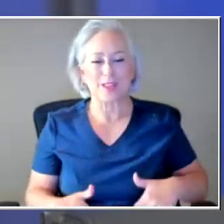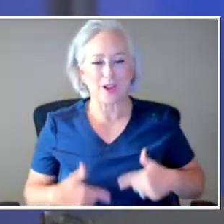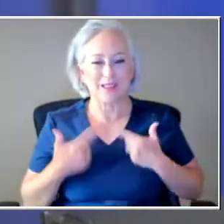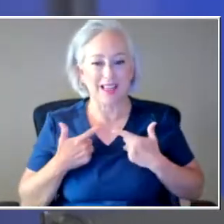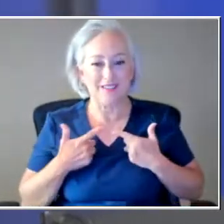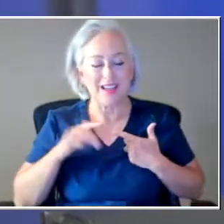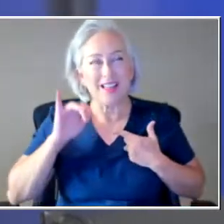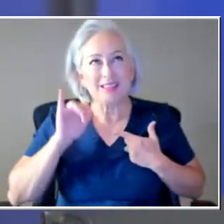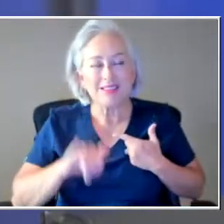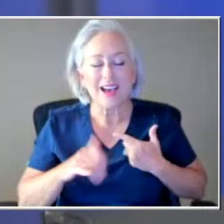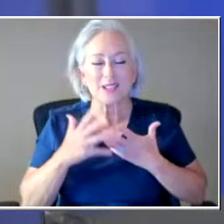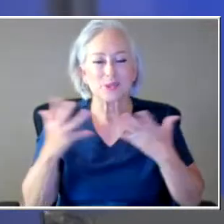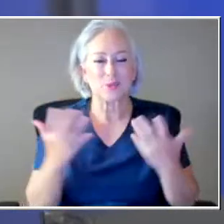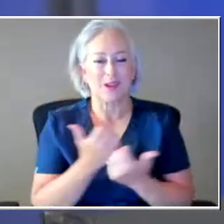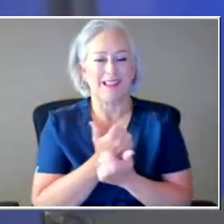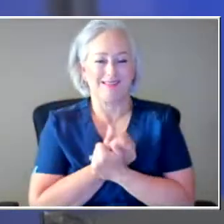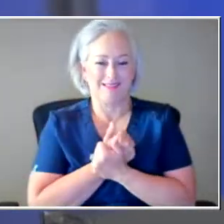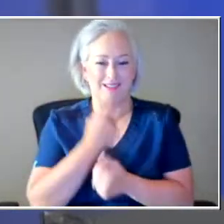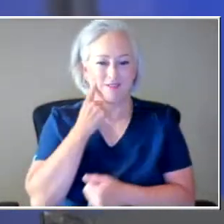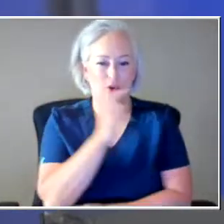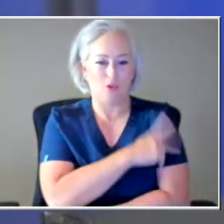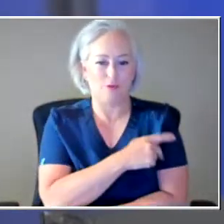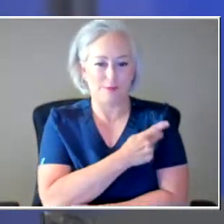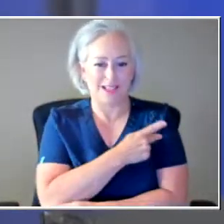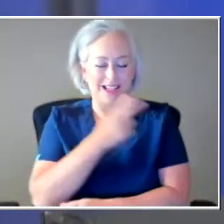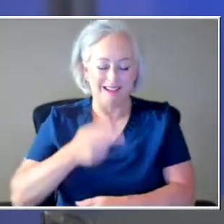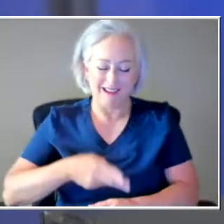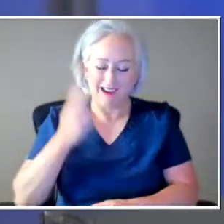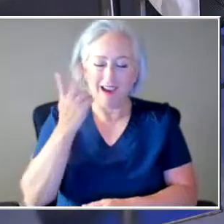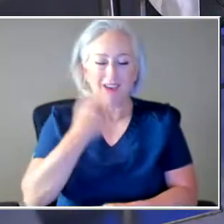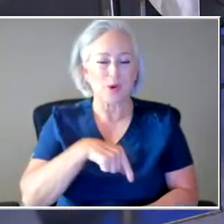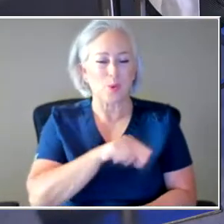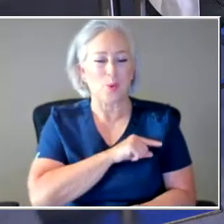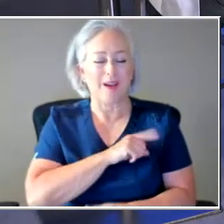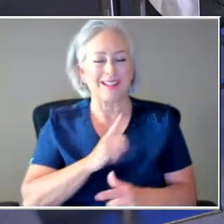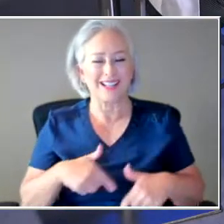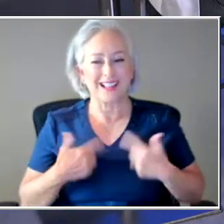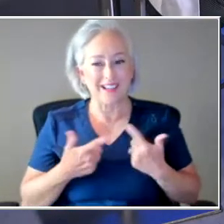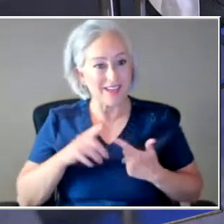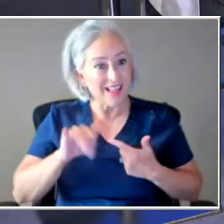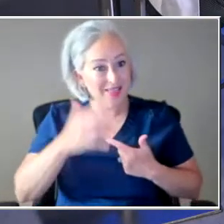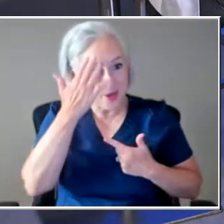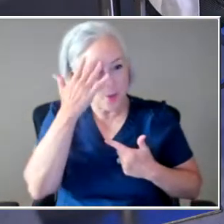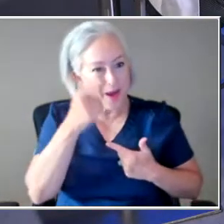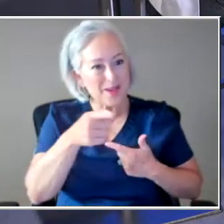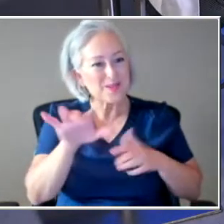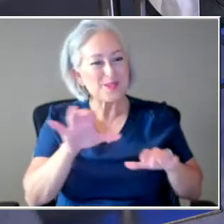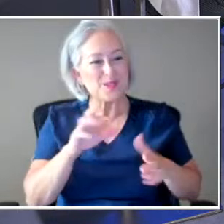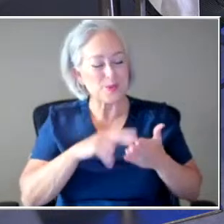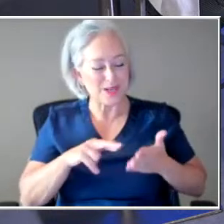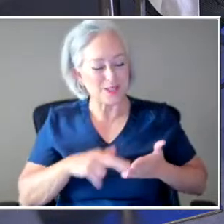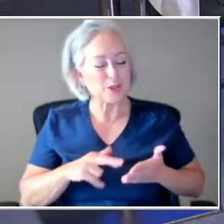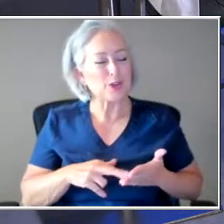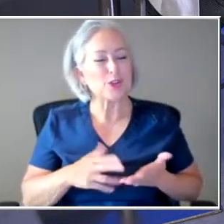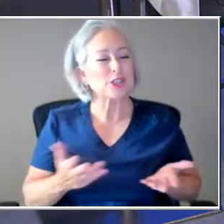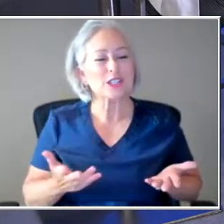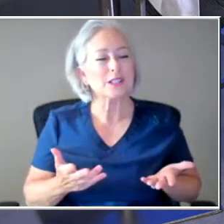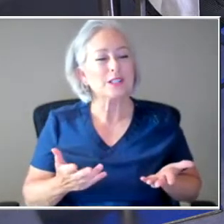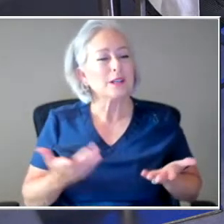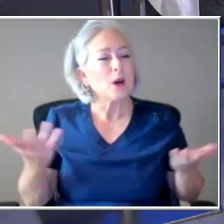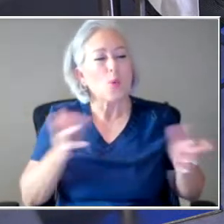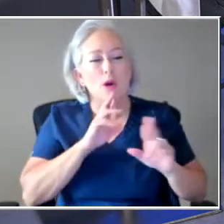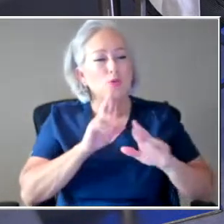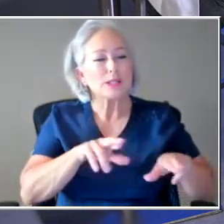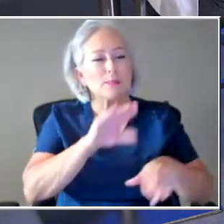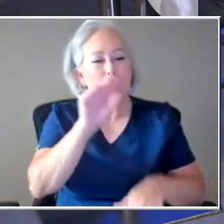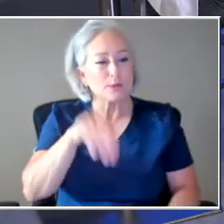our patients, a high quality of life. And this is why you do the research that you do. Let's talk about the response rate. Yeah, the response